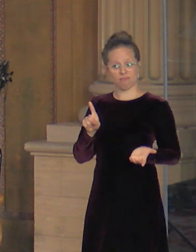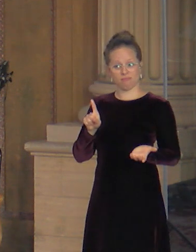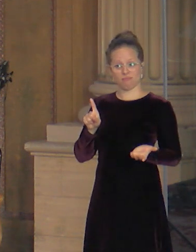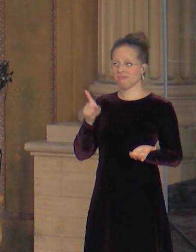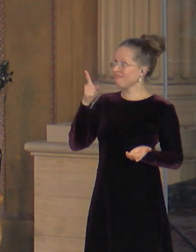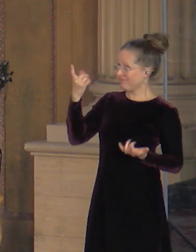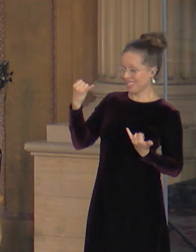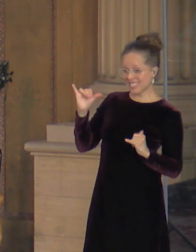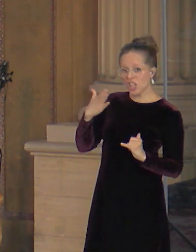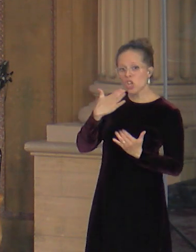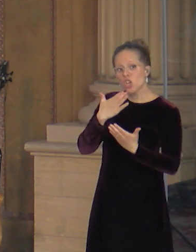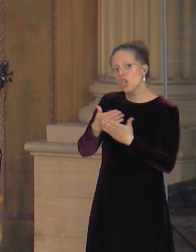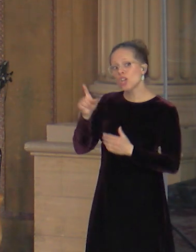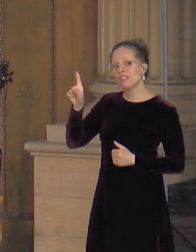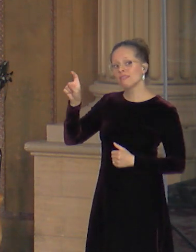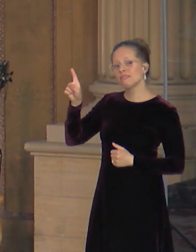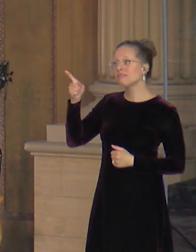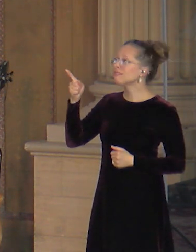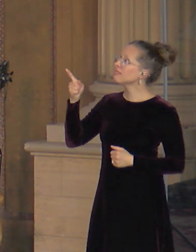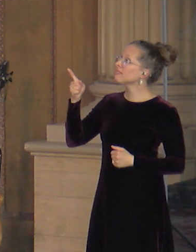if you never have the success you're after